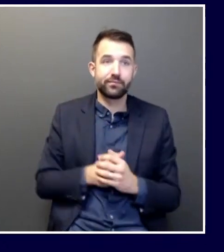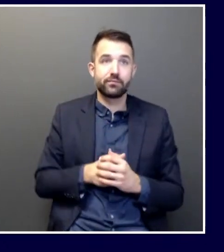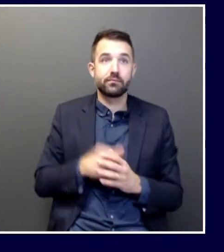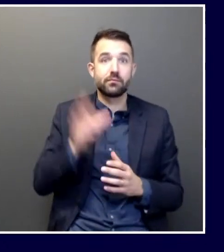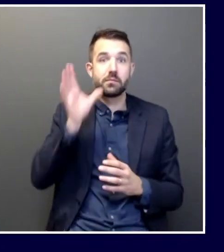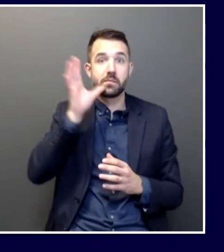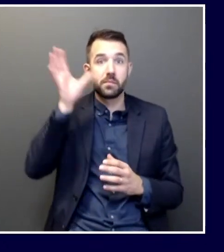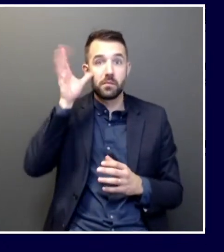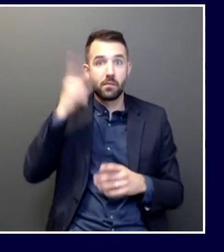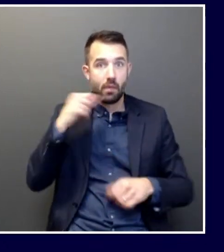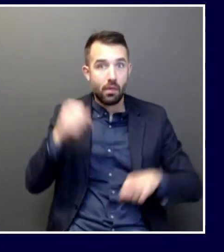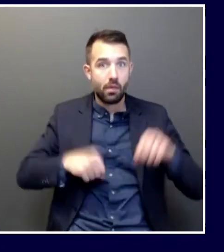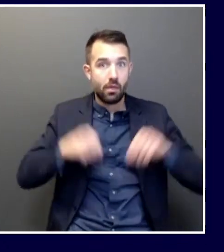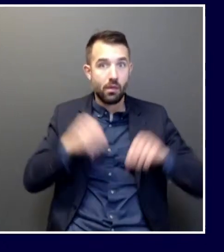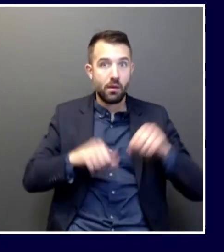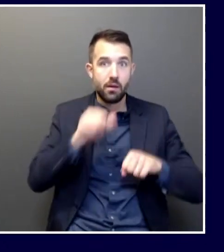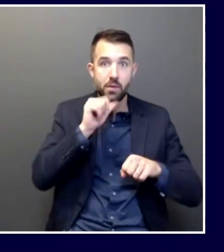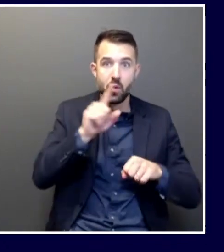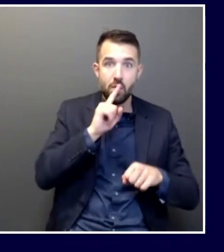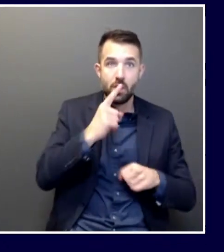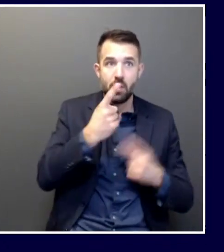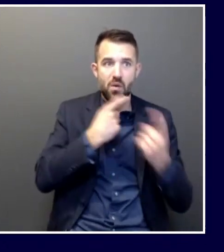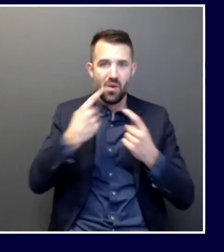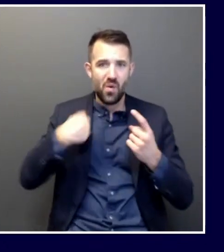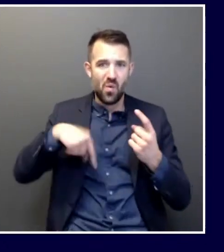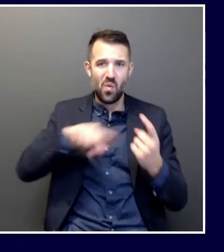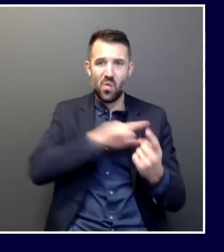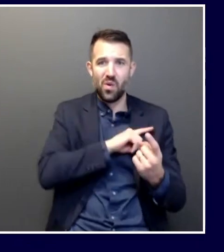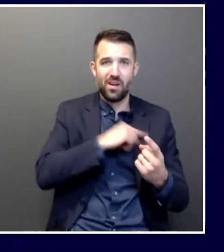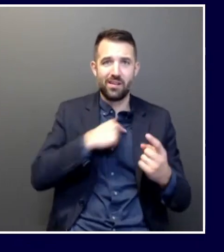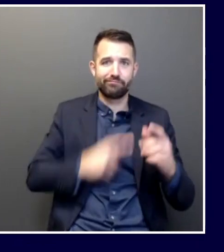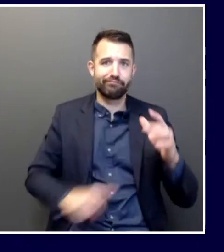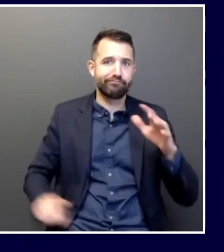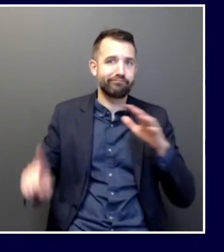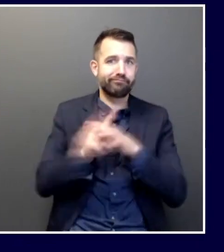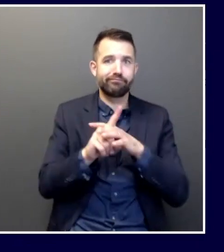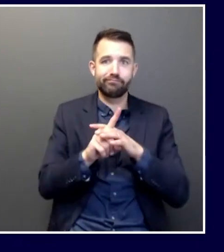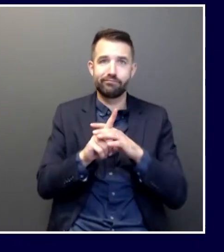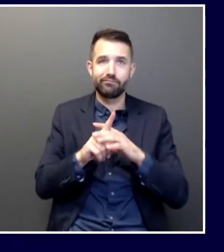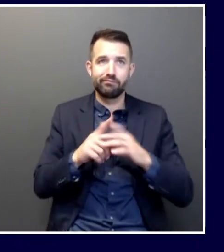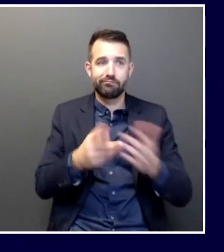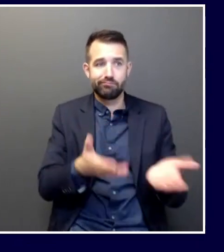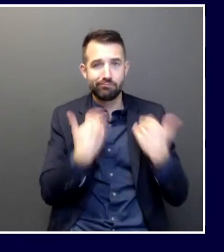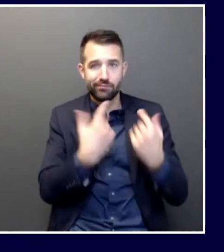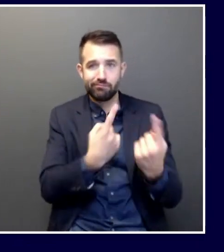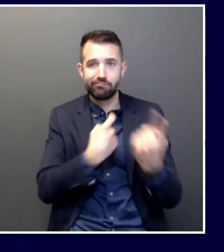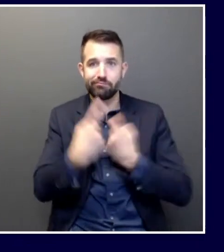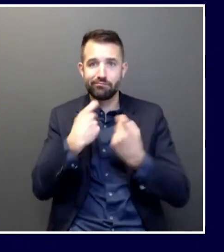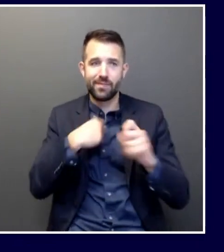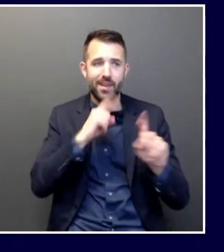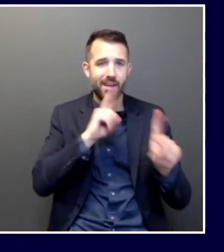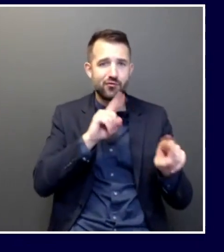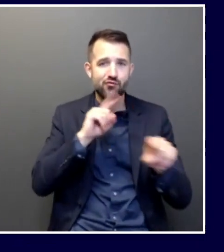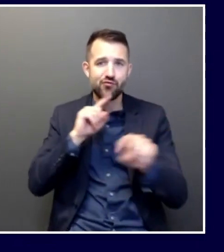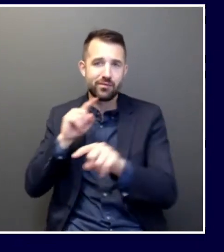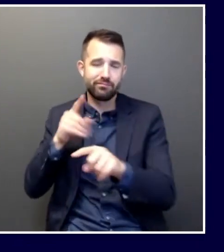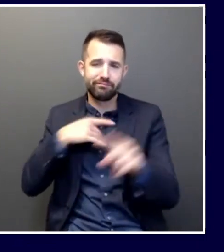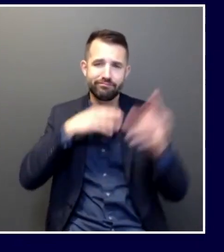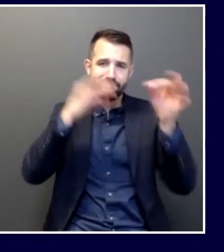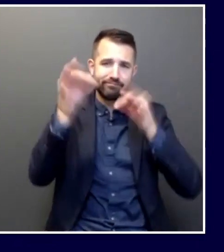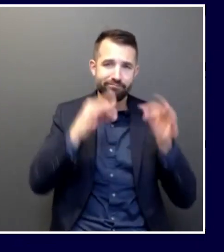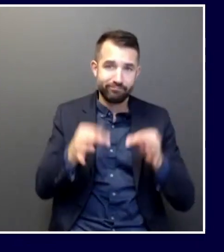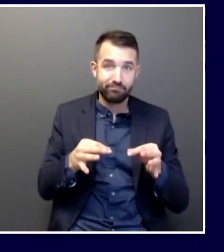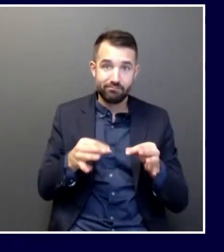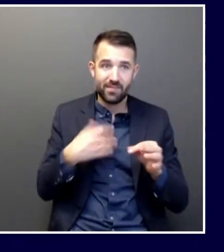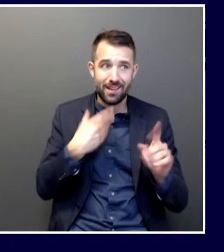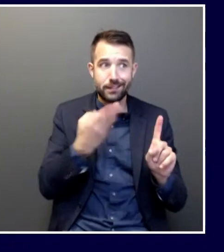going to be focused on both of those things. We learned a lot throughout the vaccination effort thus far, particularly with kids 12 to 17,